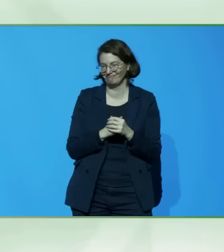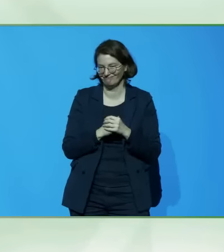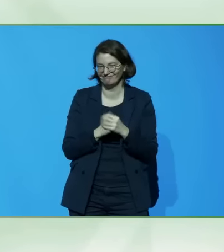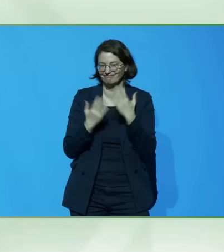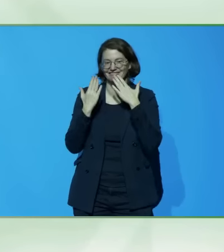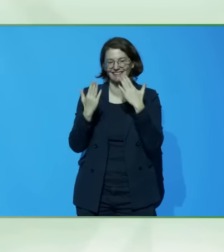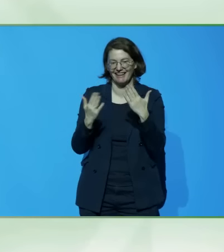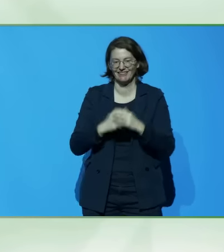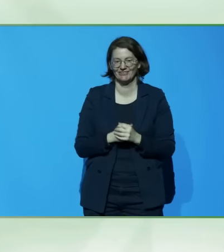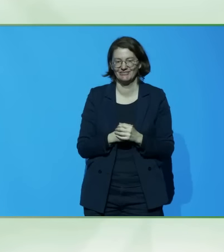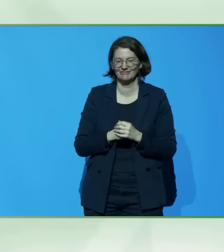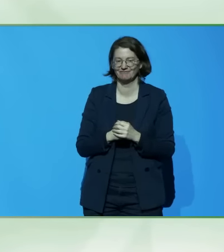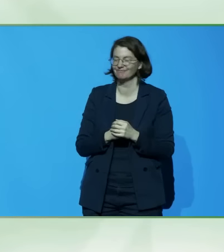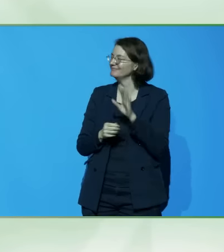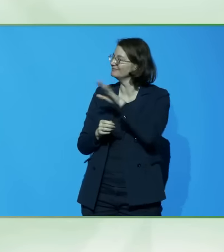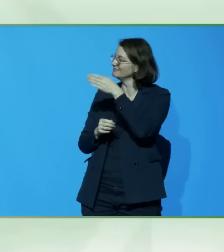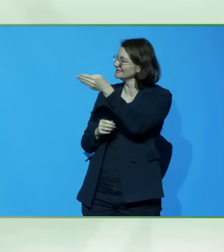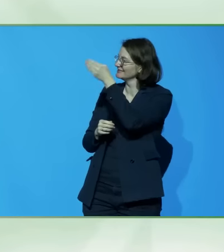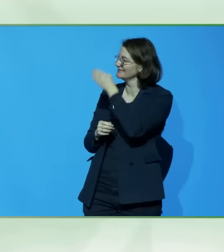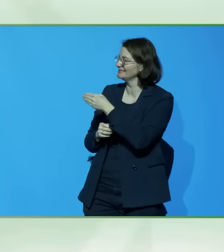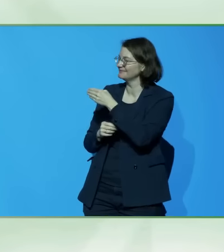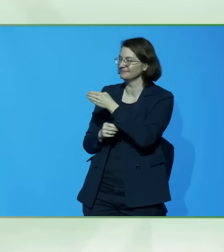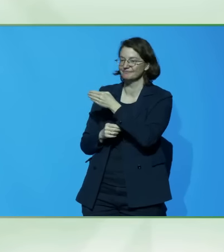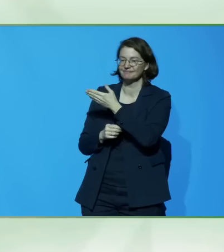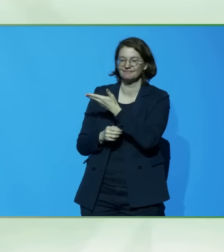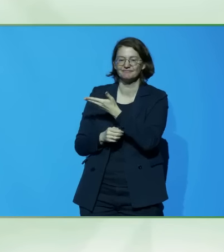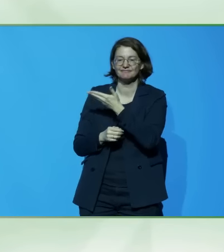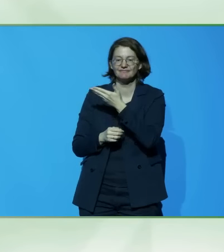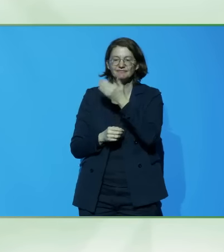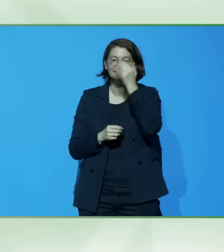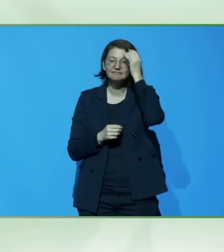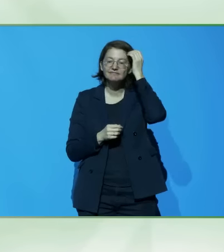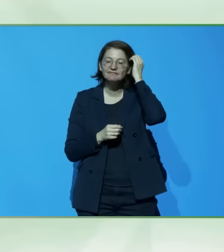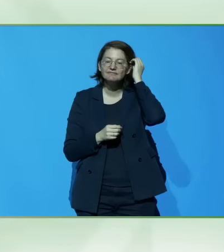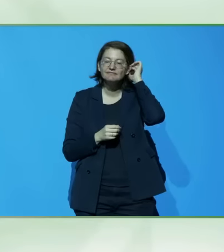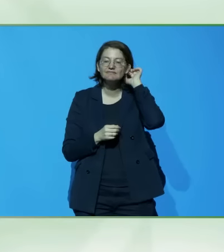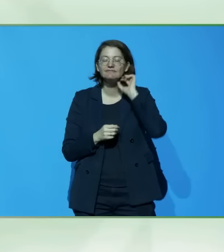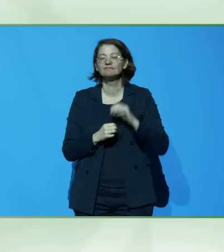I say not this. We have